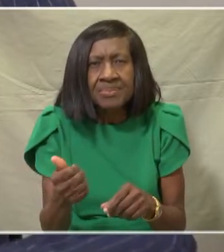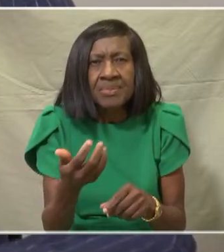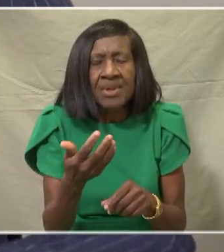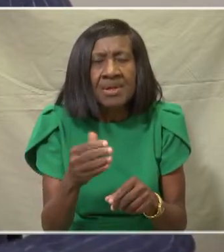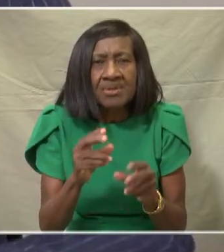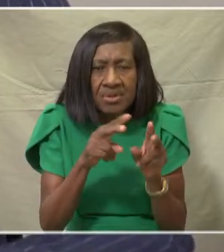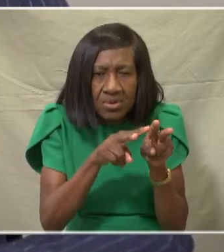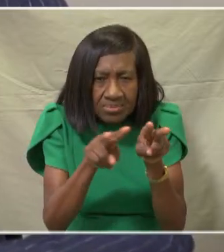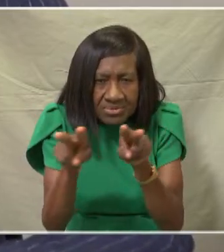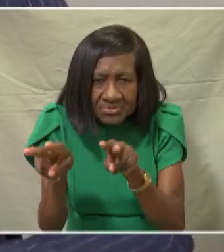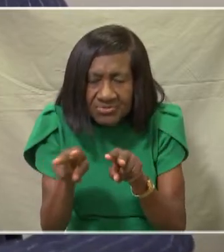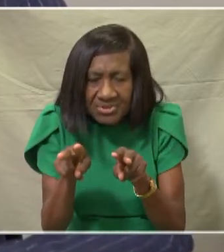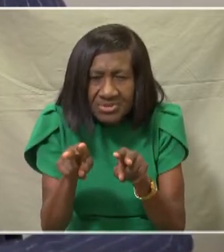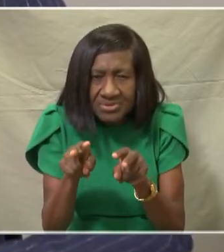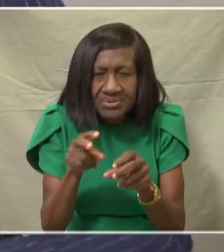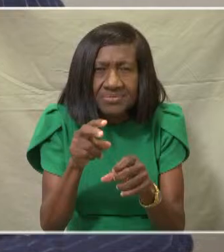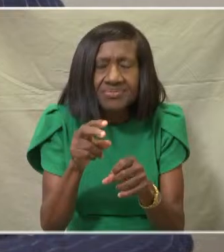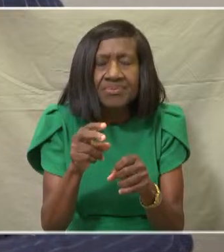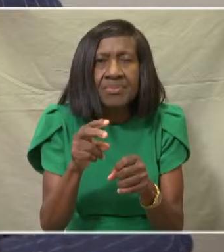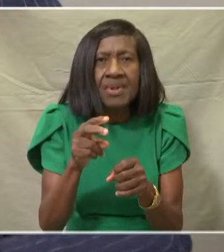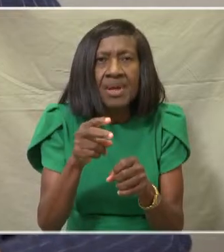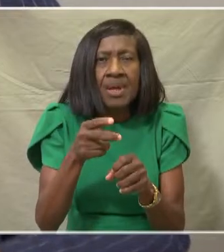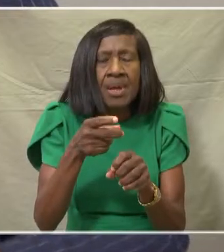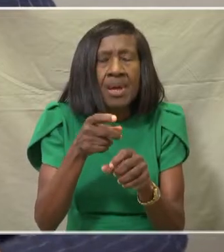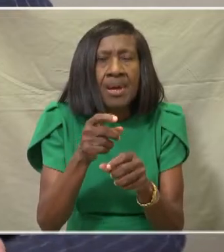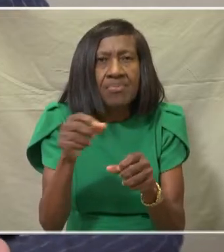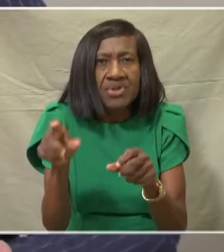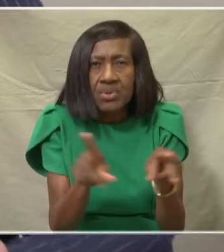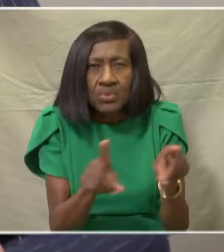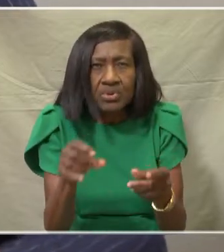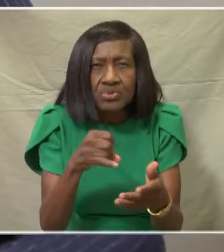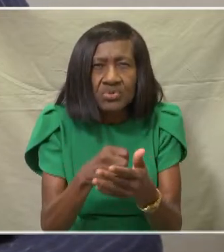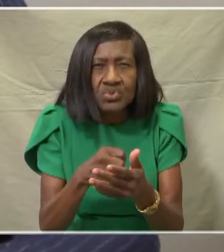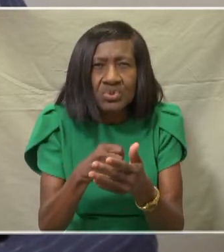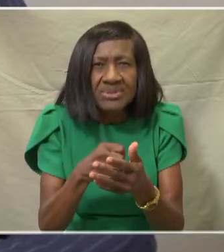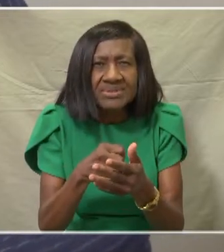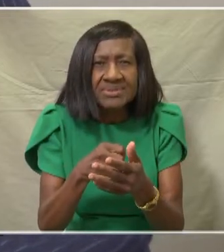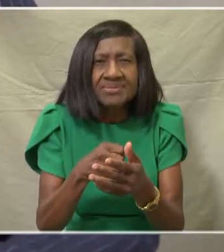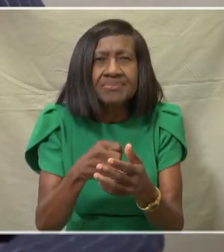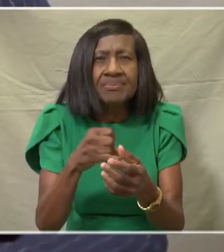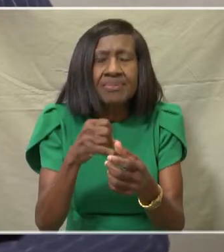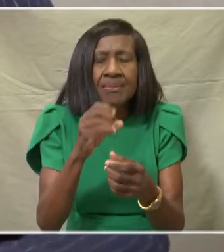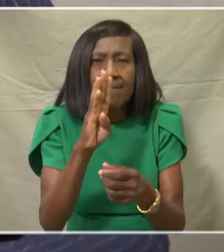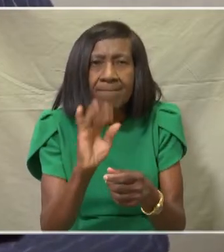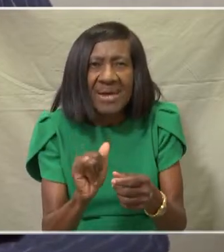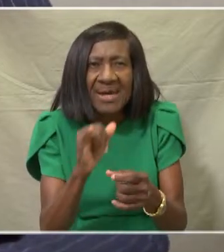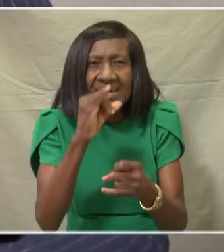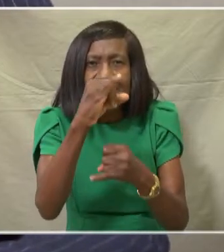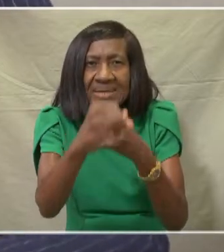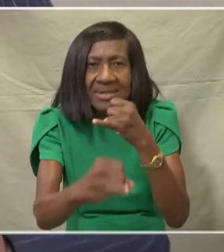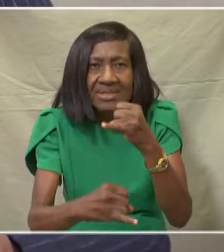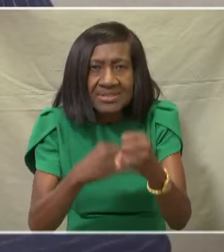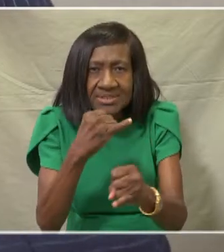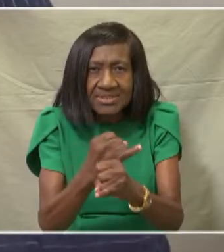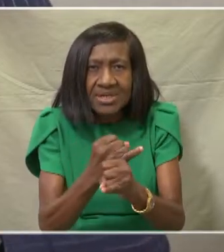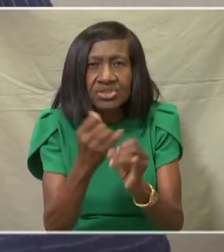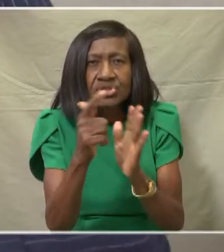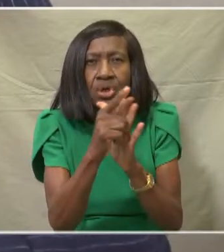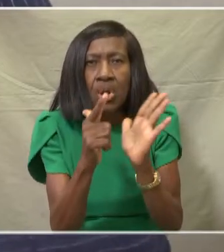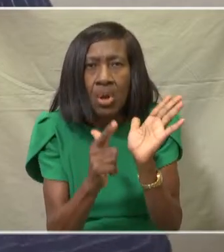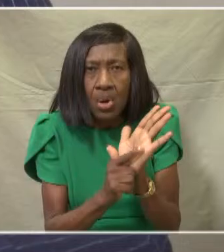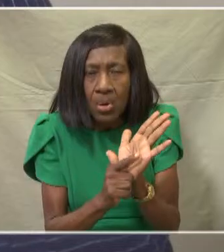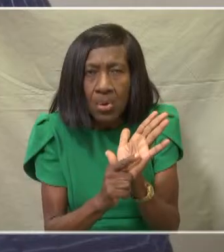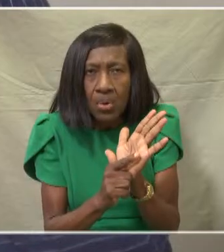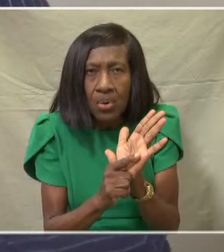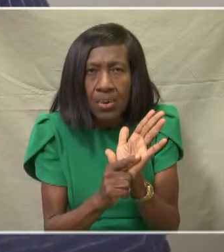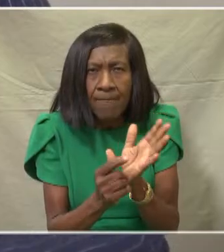informed by international law, by the international standards that apply to elections. principles which have been developed gradually